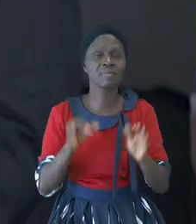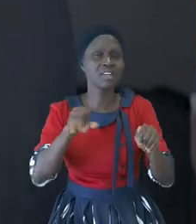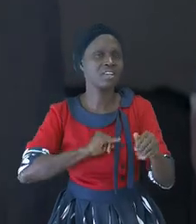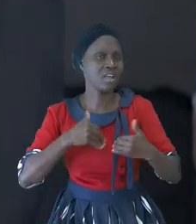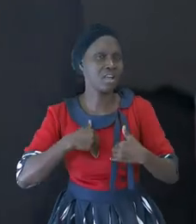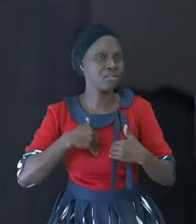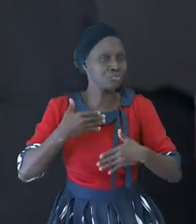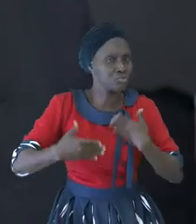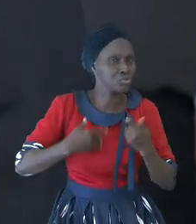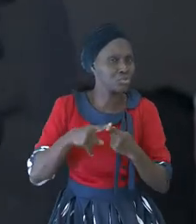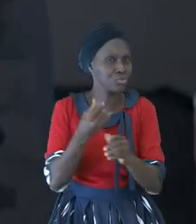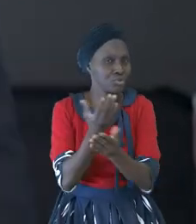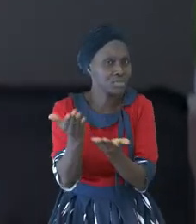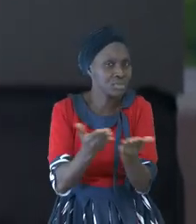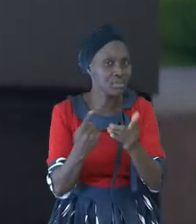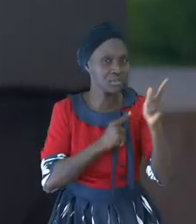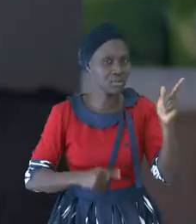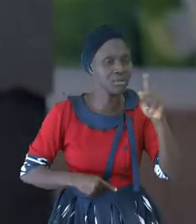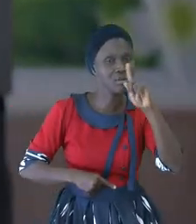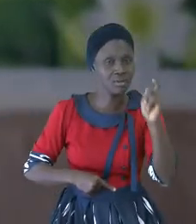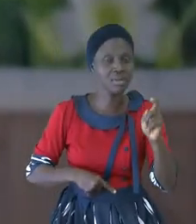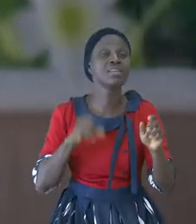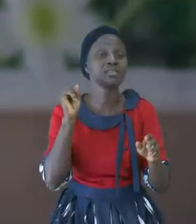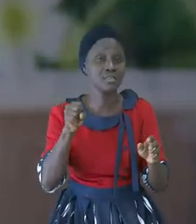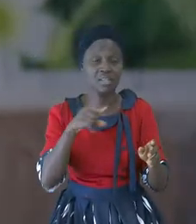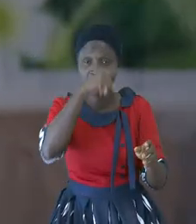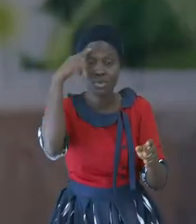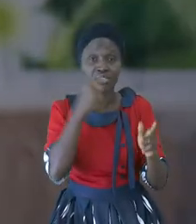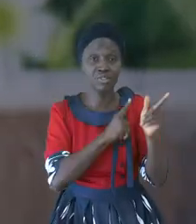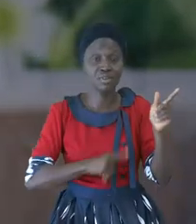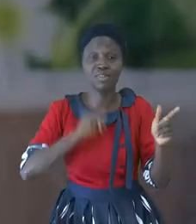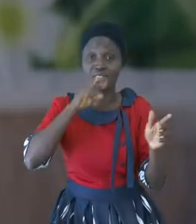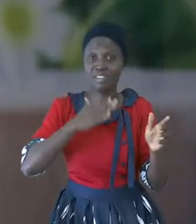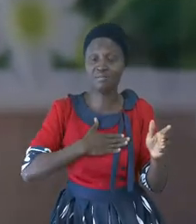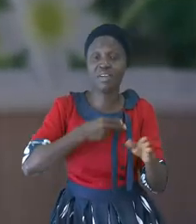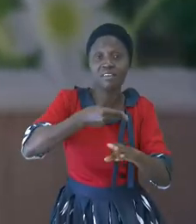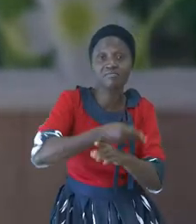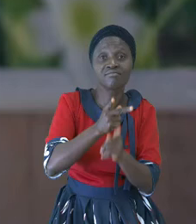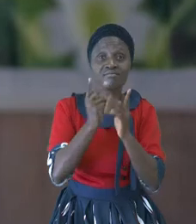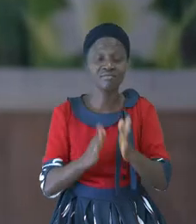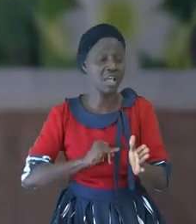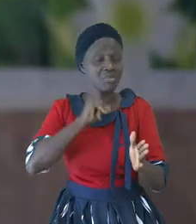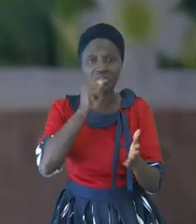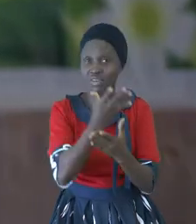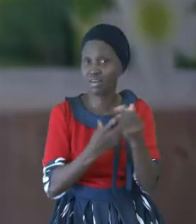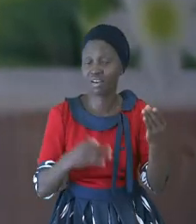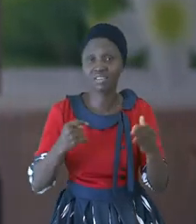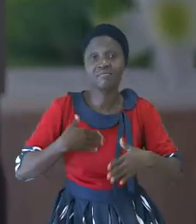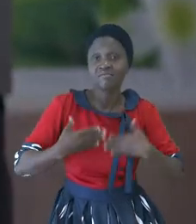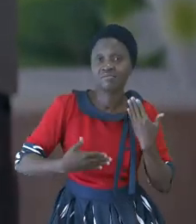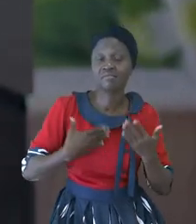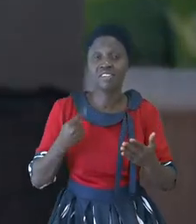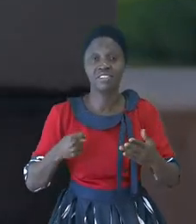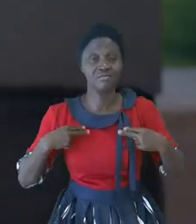can, because the Lord is my shepherd and I will not lack the happiness and the health and the healing and the harvest